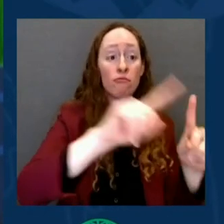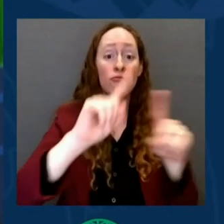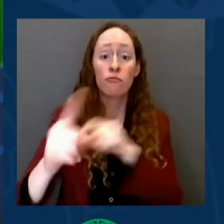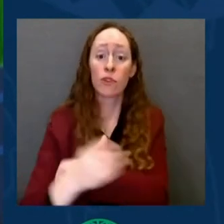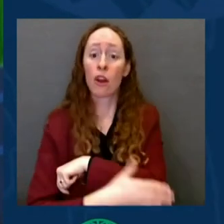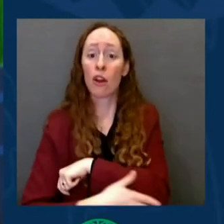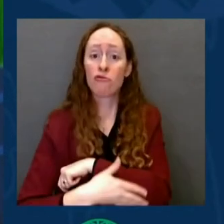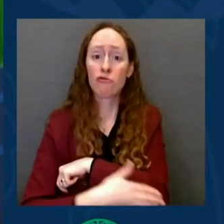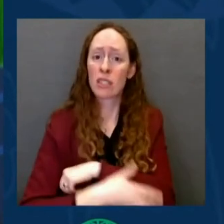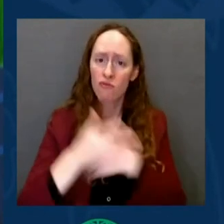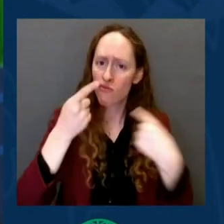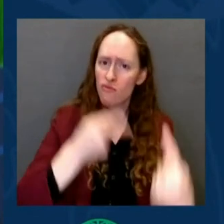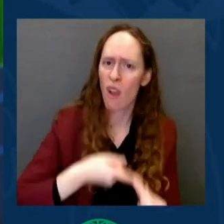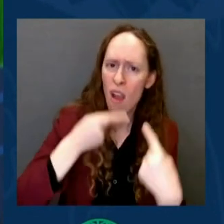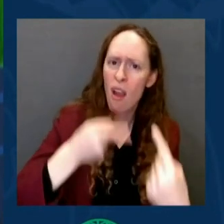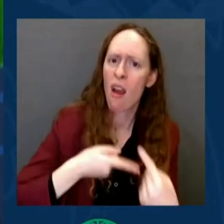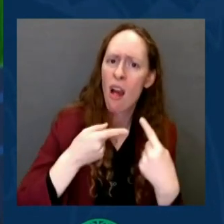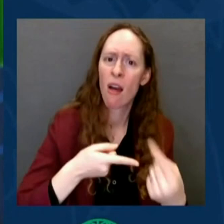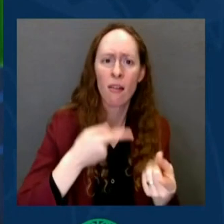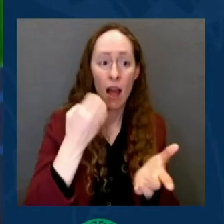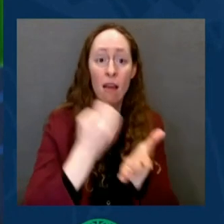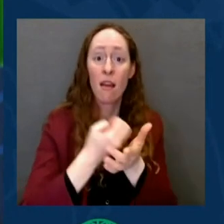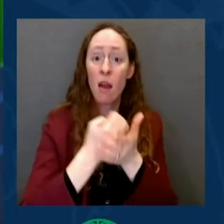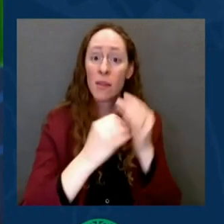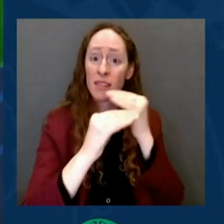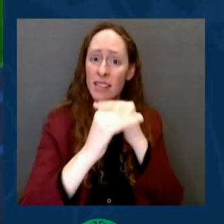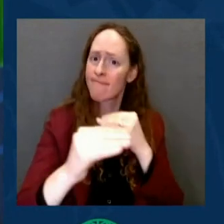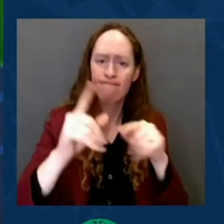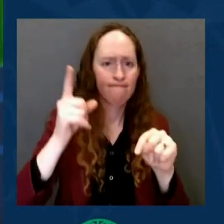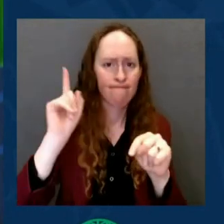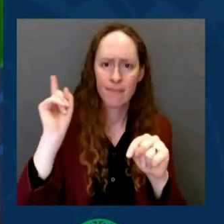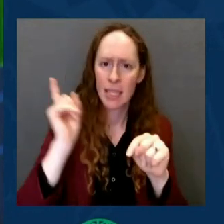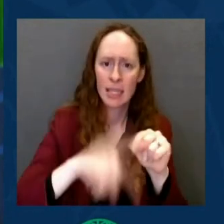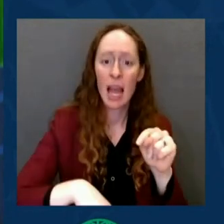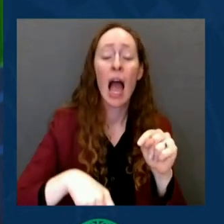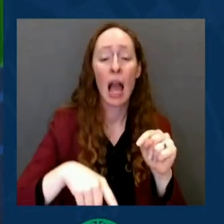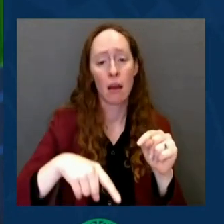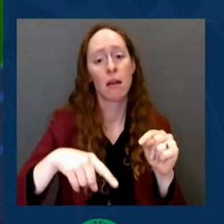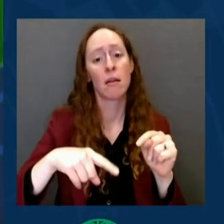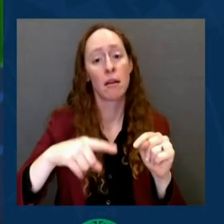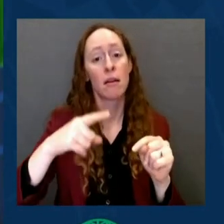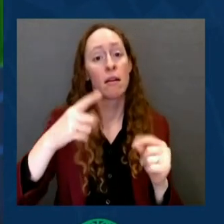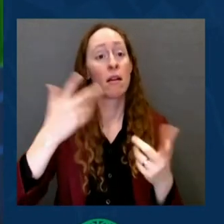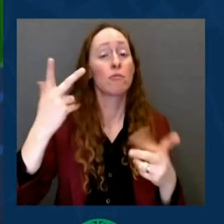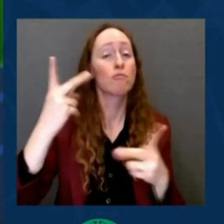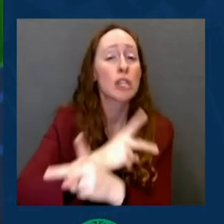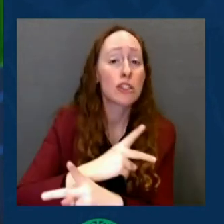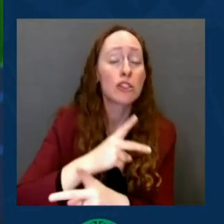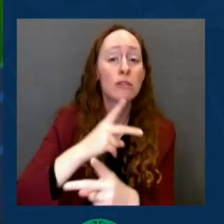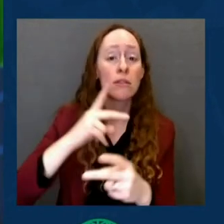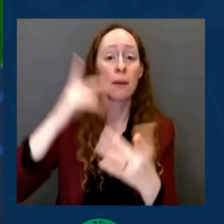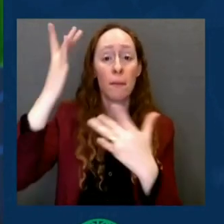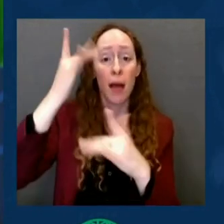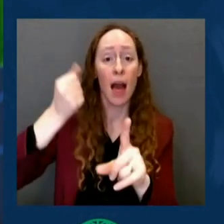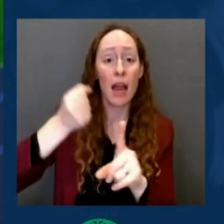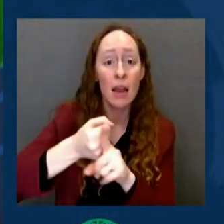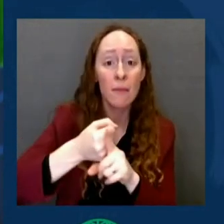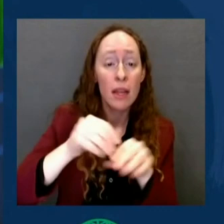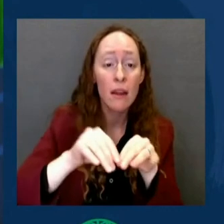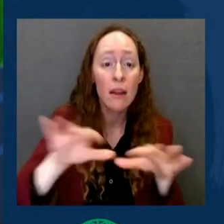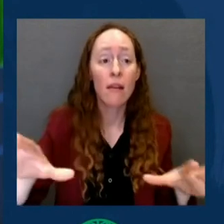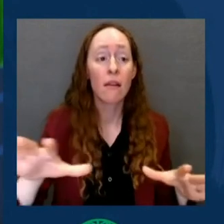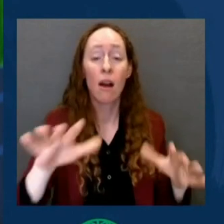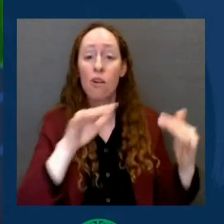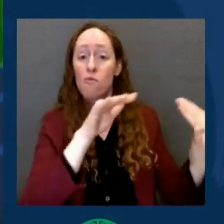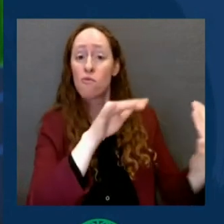The massive efforts put forth by developed countries through businesses, we